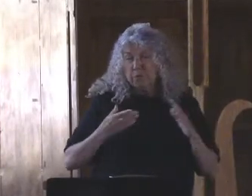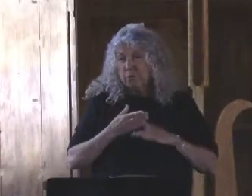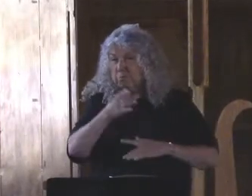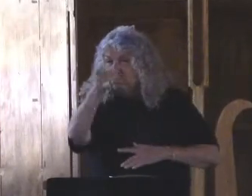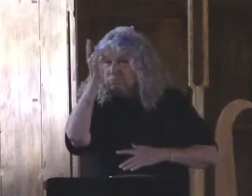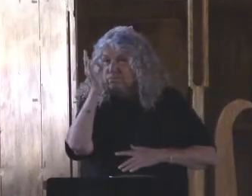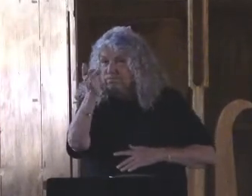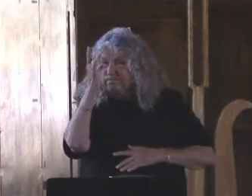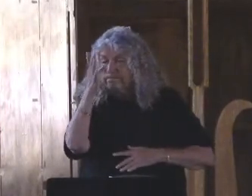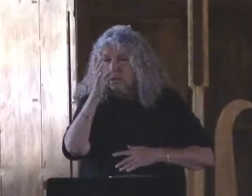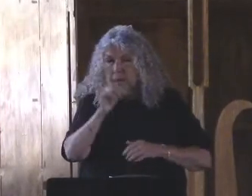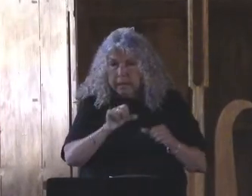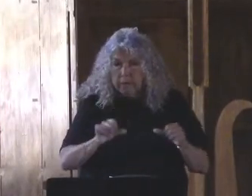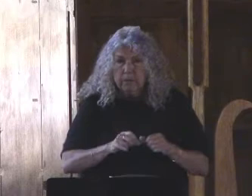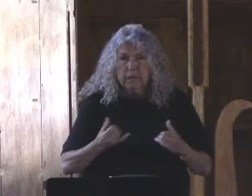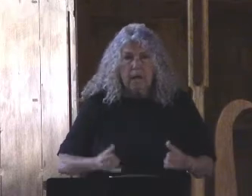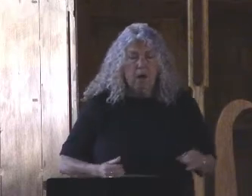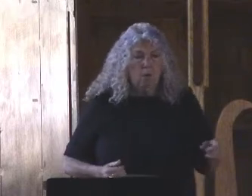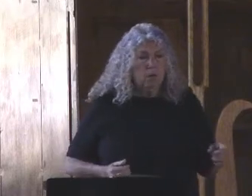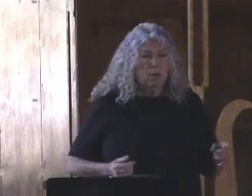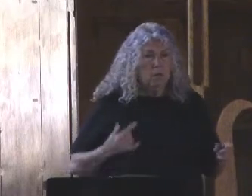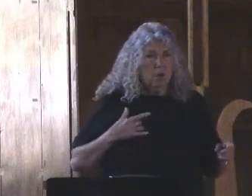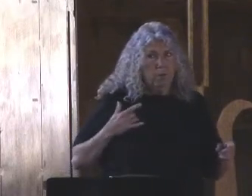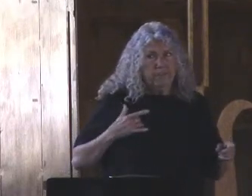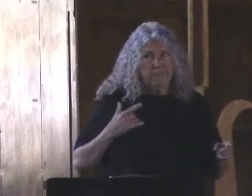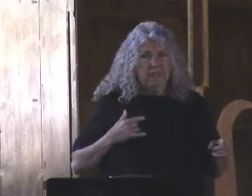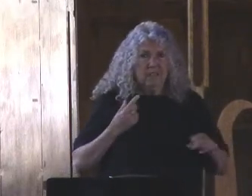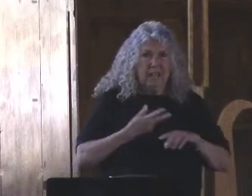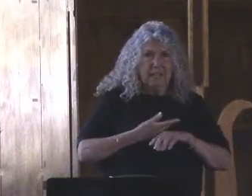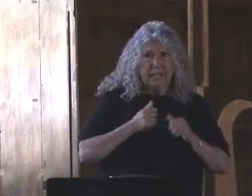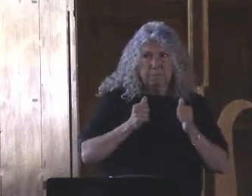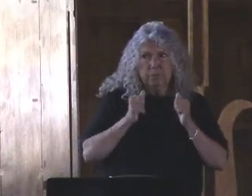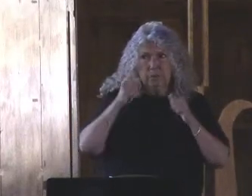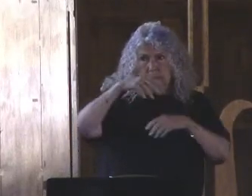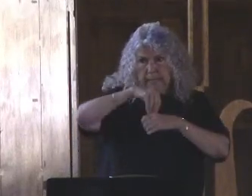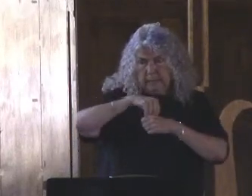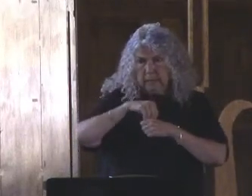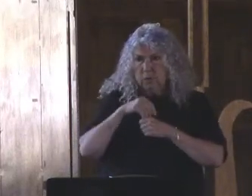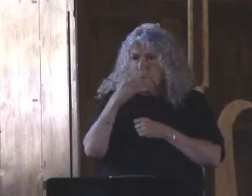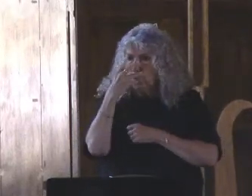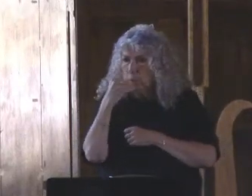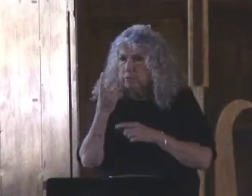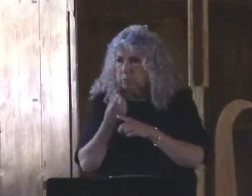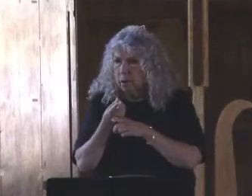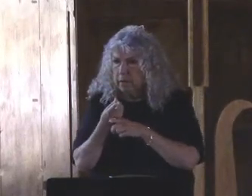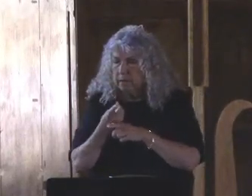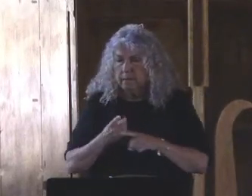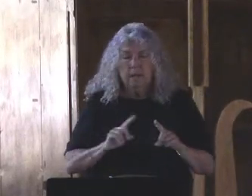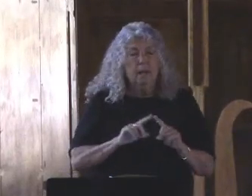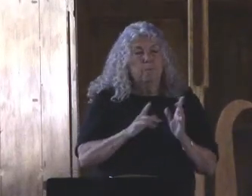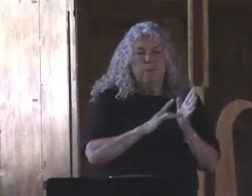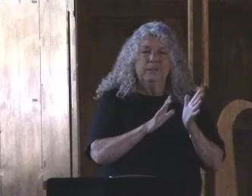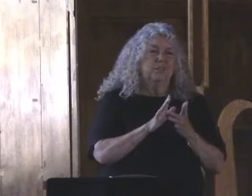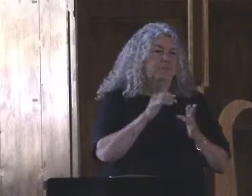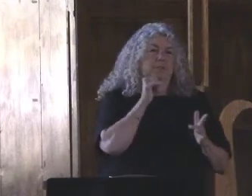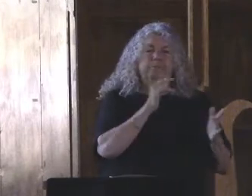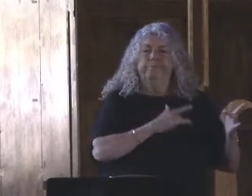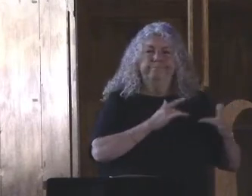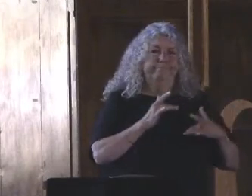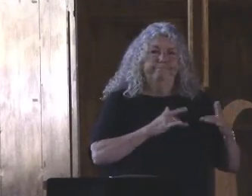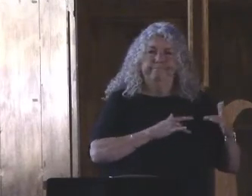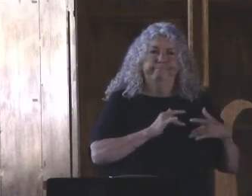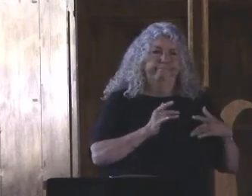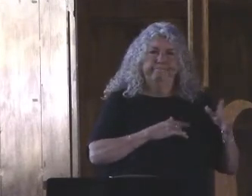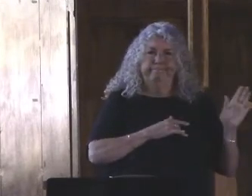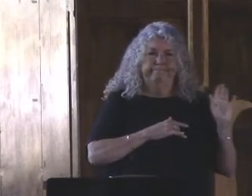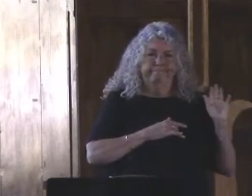hostile landscape right now. We feel like lambs among the wolves, don't we? But Jesus isn't worried, because even